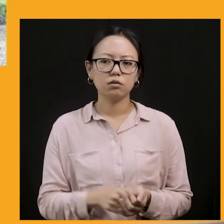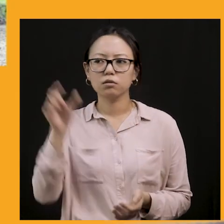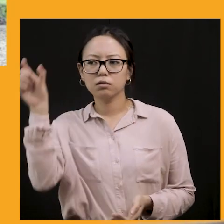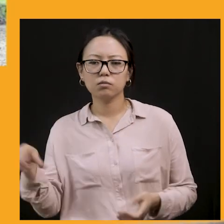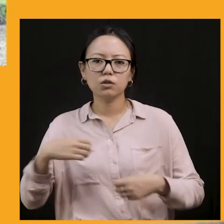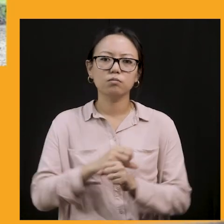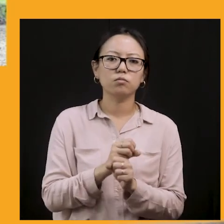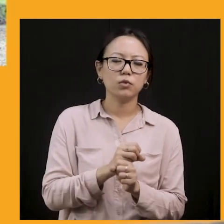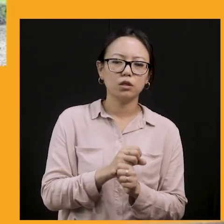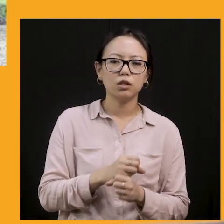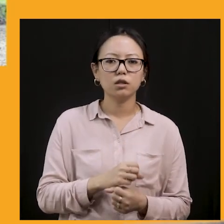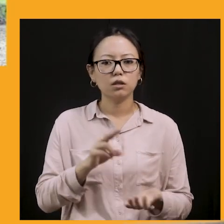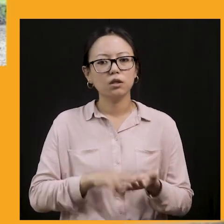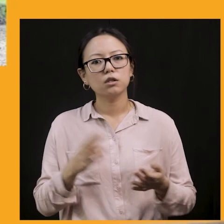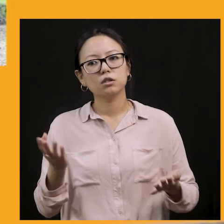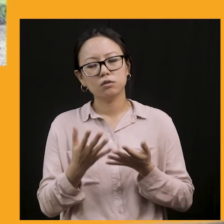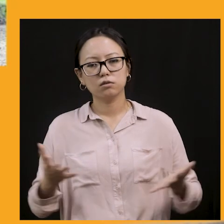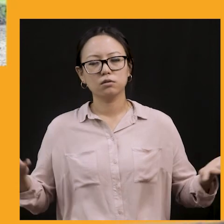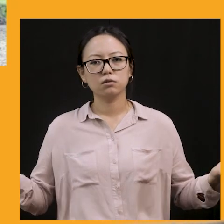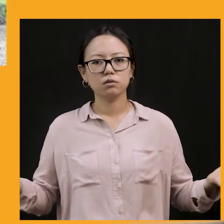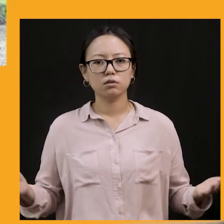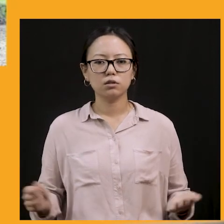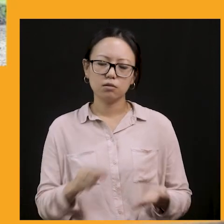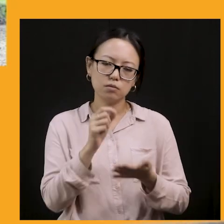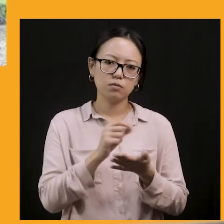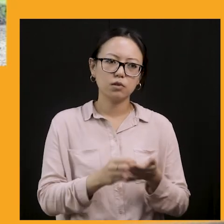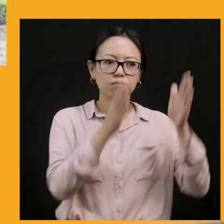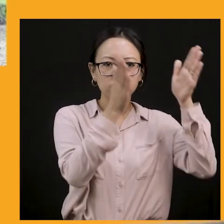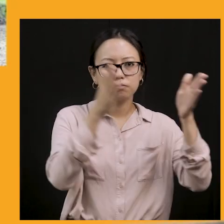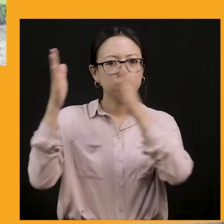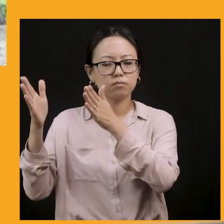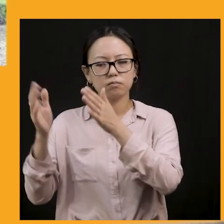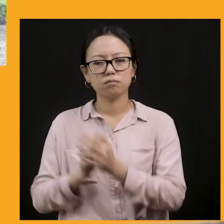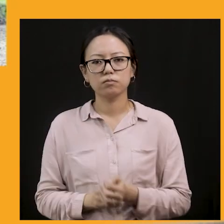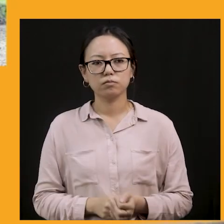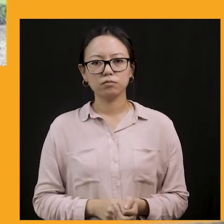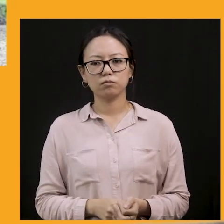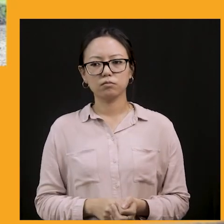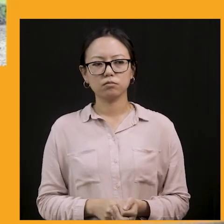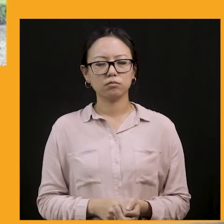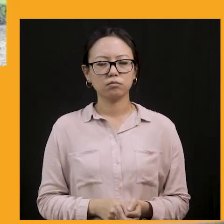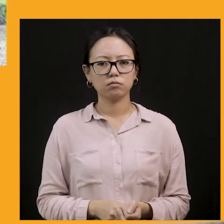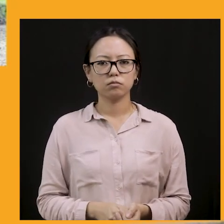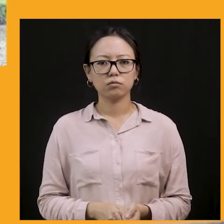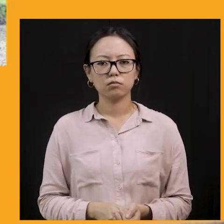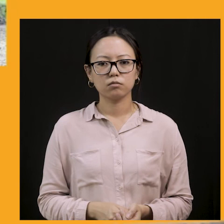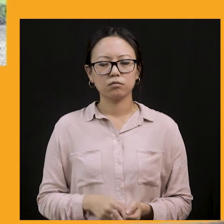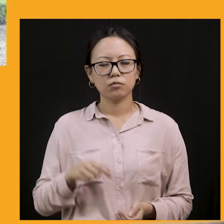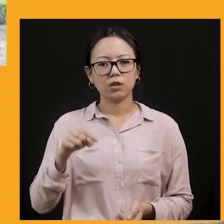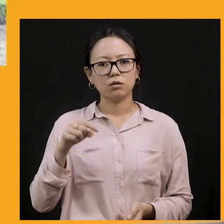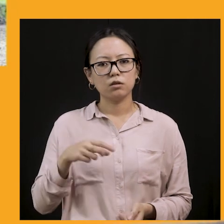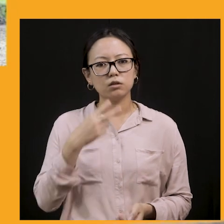between man-made and natural things, just like your friend Areni did. So that is all for